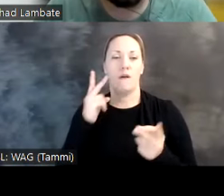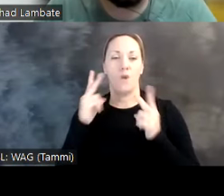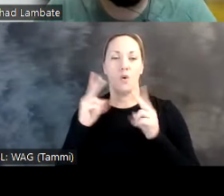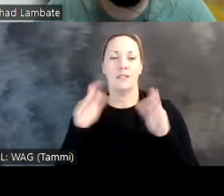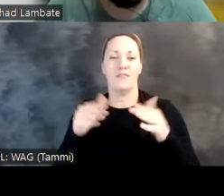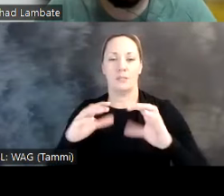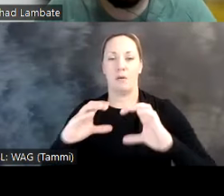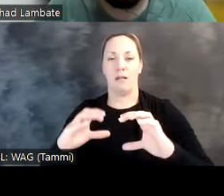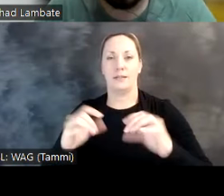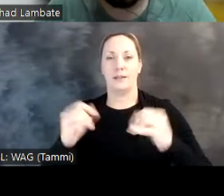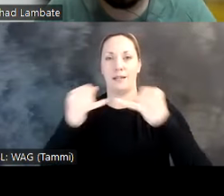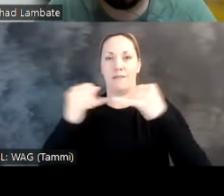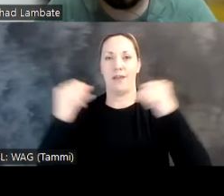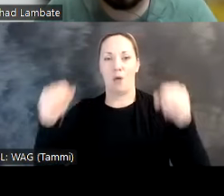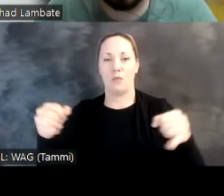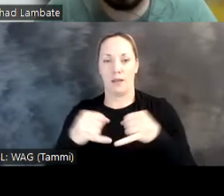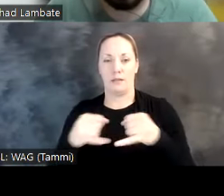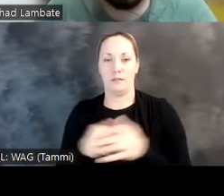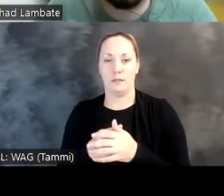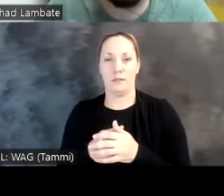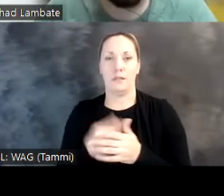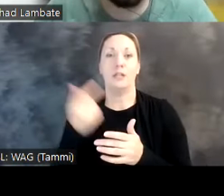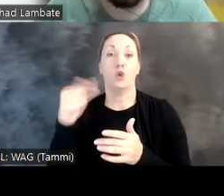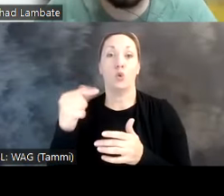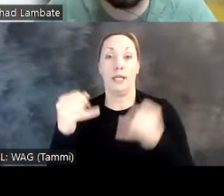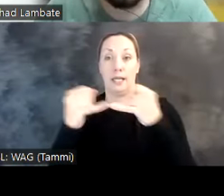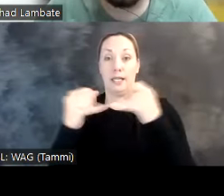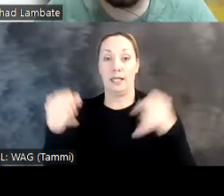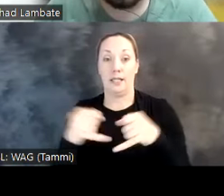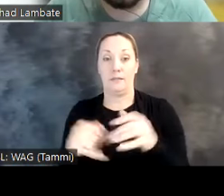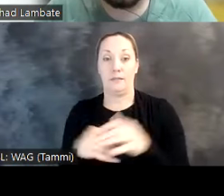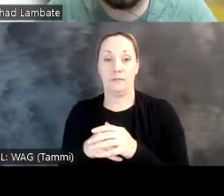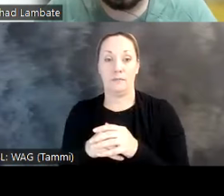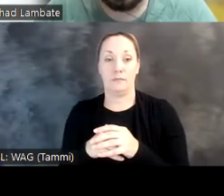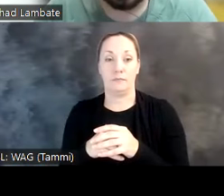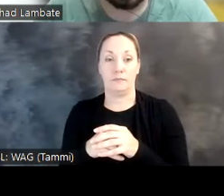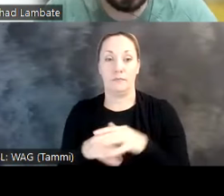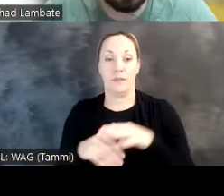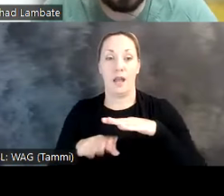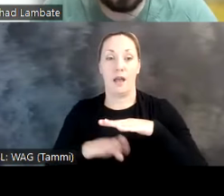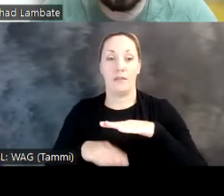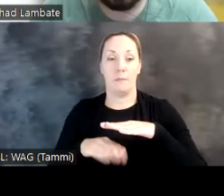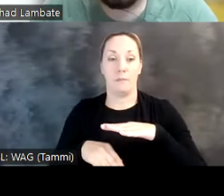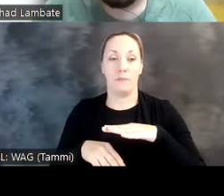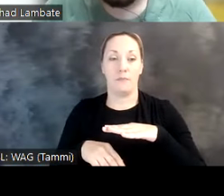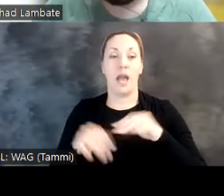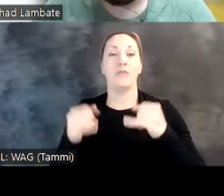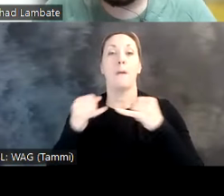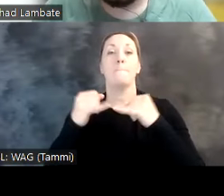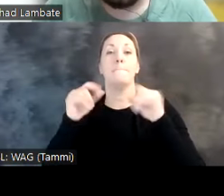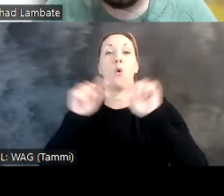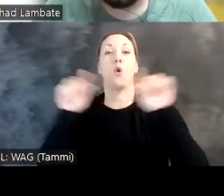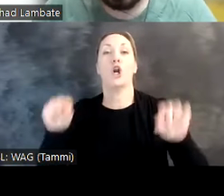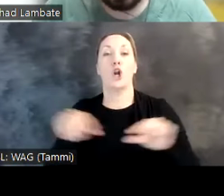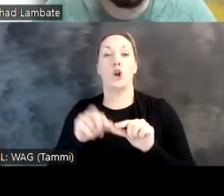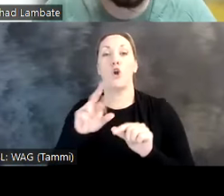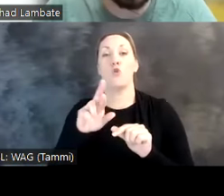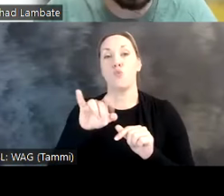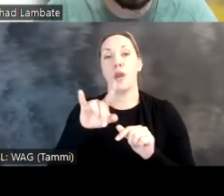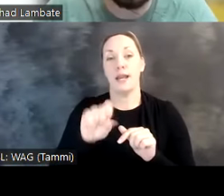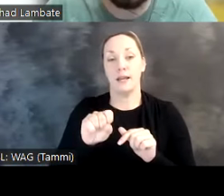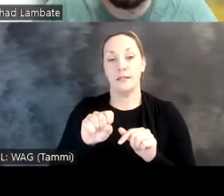has an outline 2px solid green, and the border radius used here is 3px. Okay, so there is a button 2